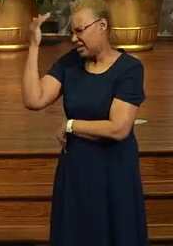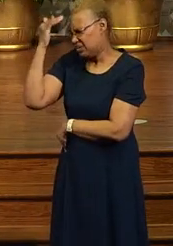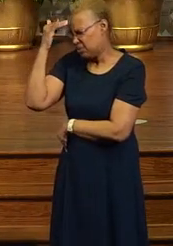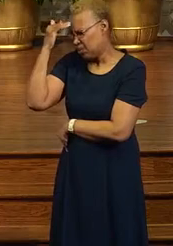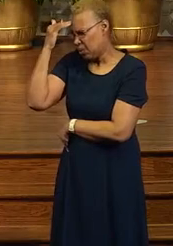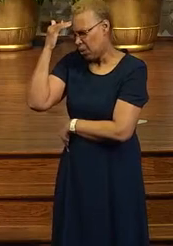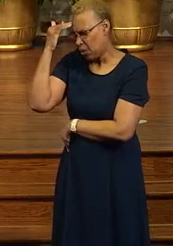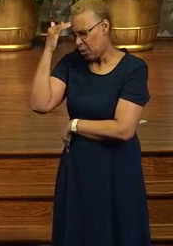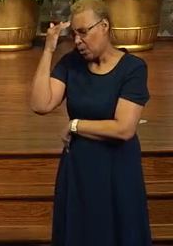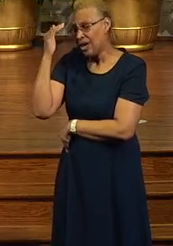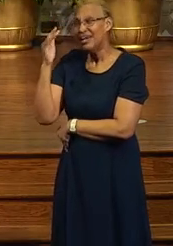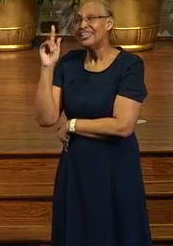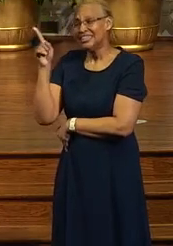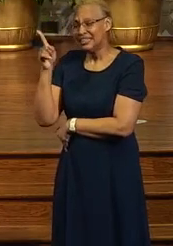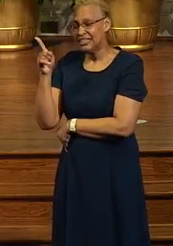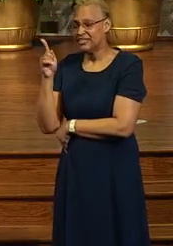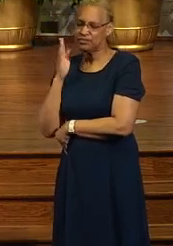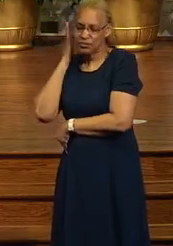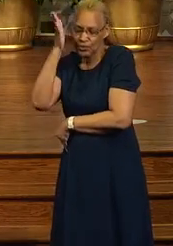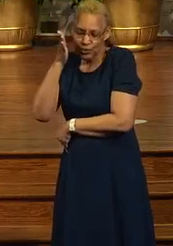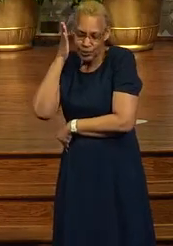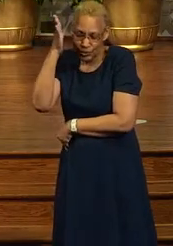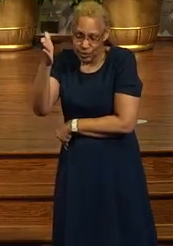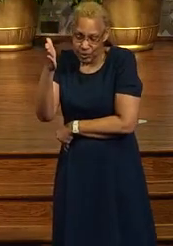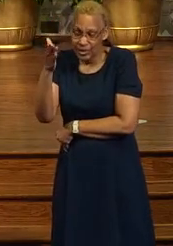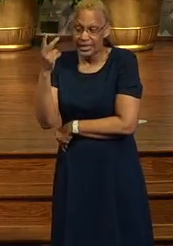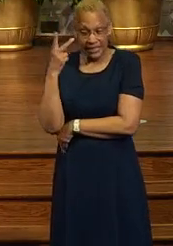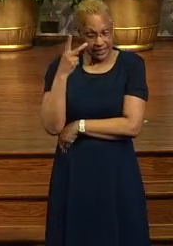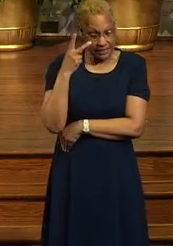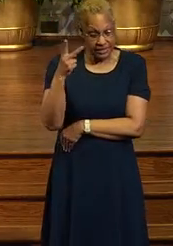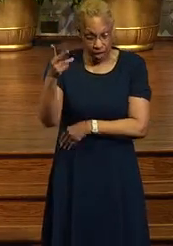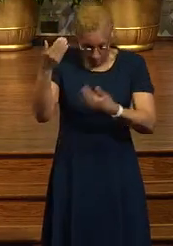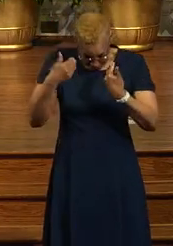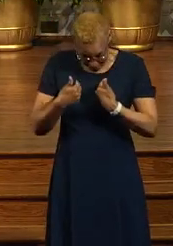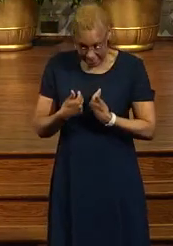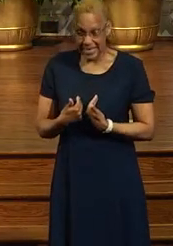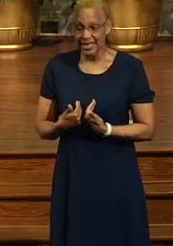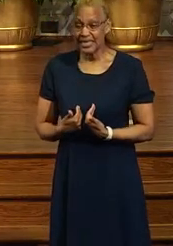that somehow he saw me.